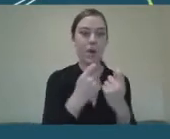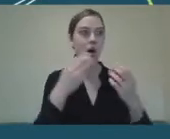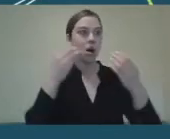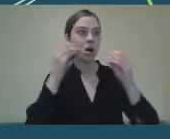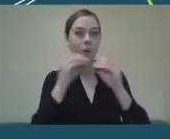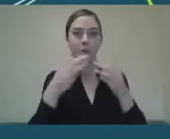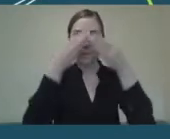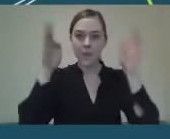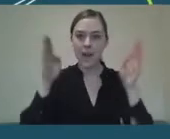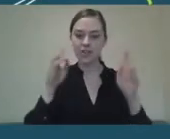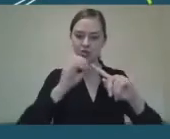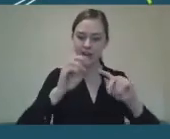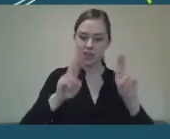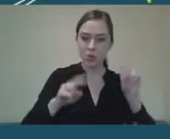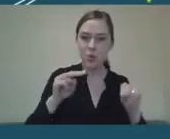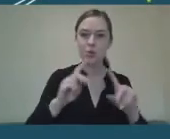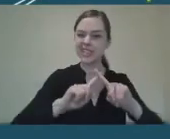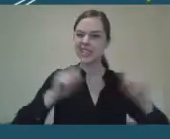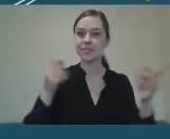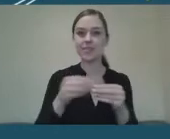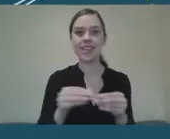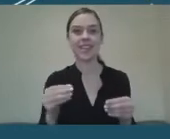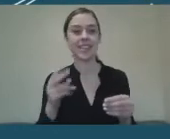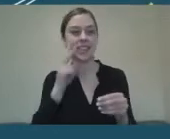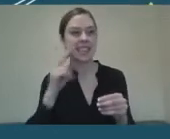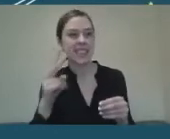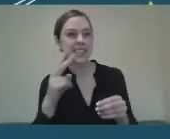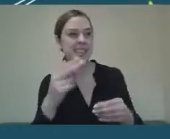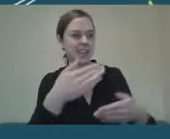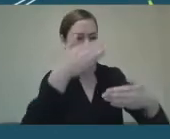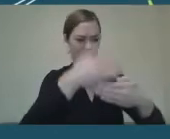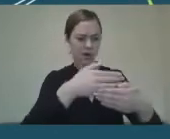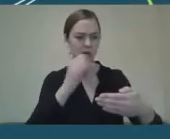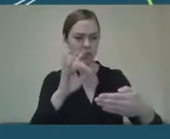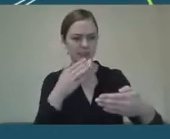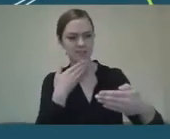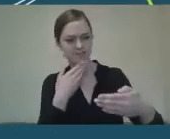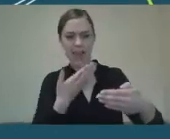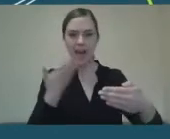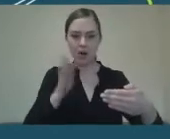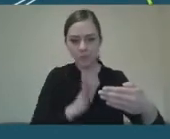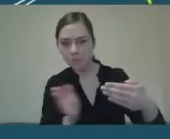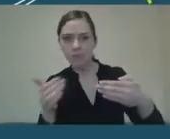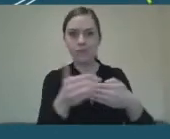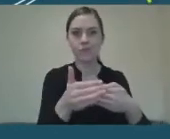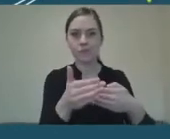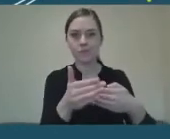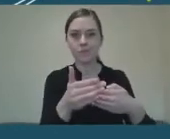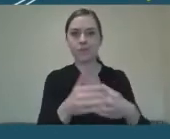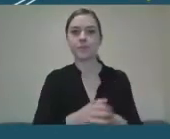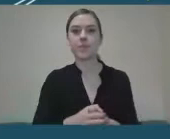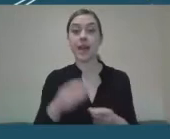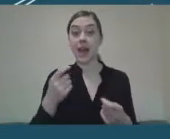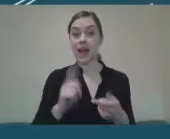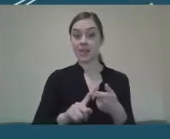trying new things and seeing what barriers in place and deciding we're going to figure out how to do it a different way. And because